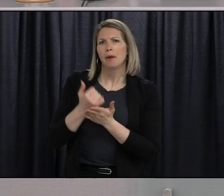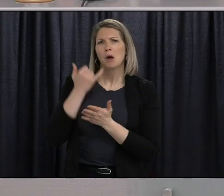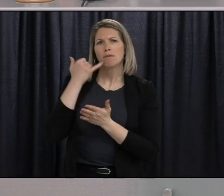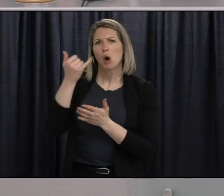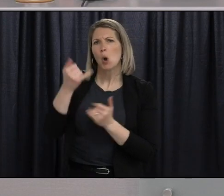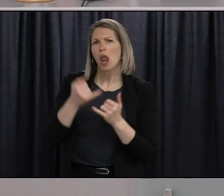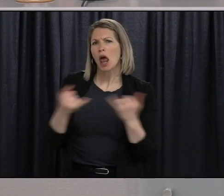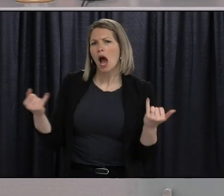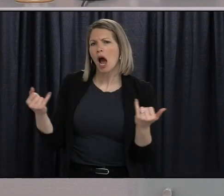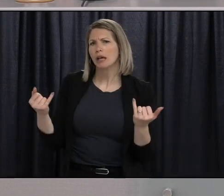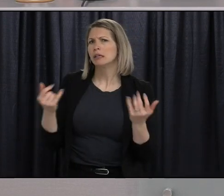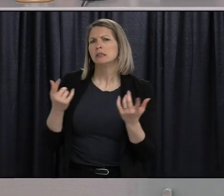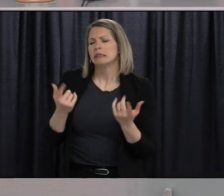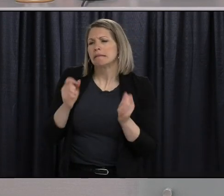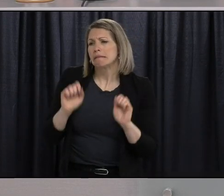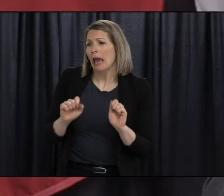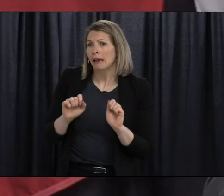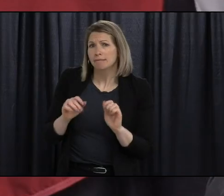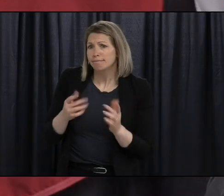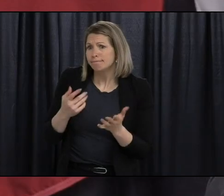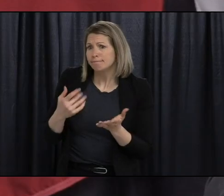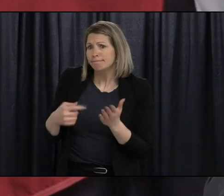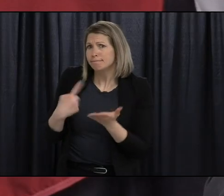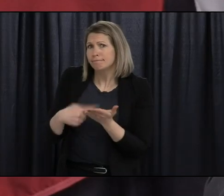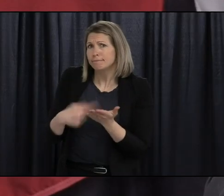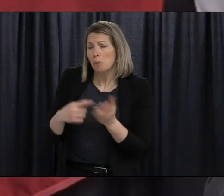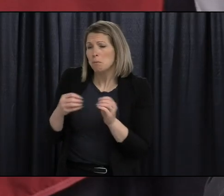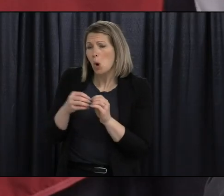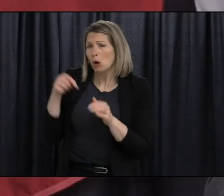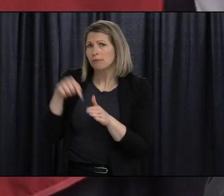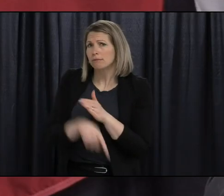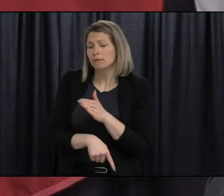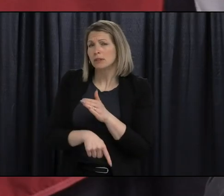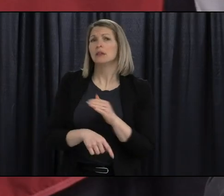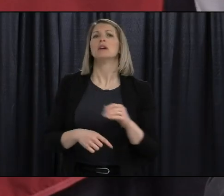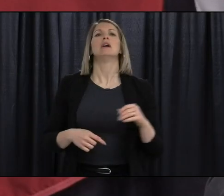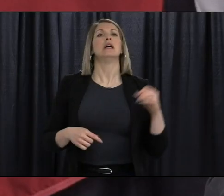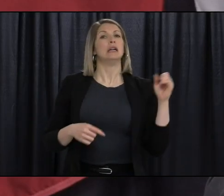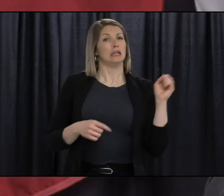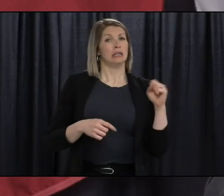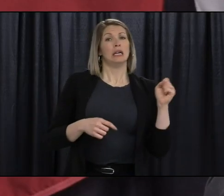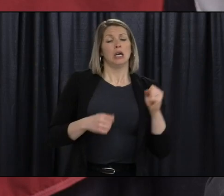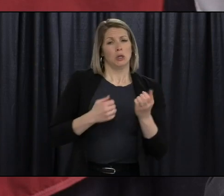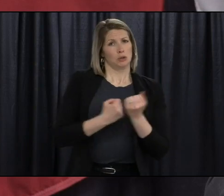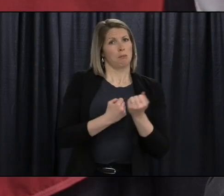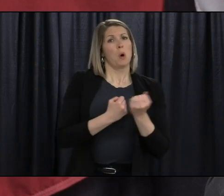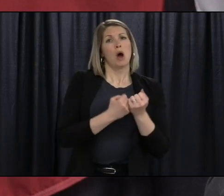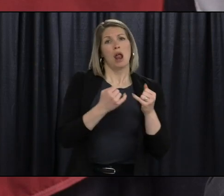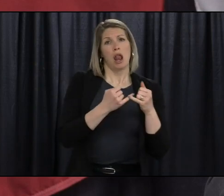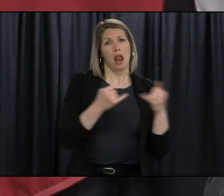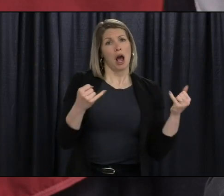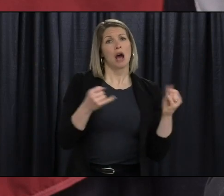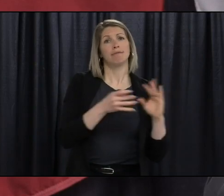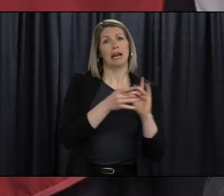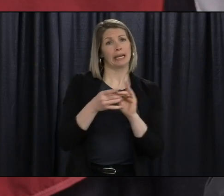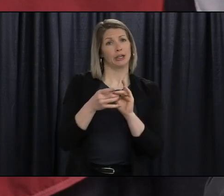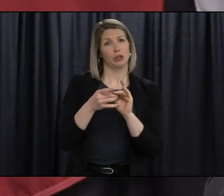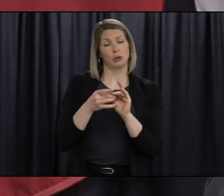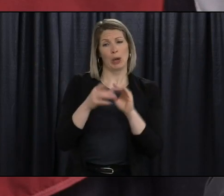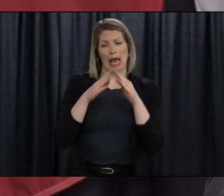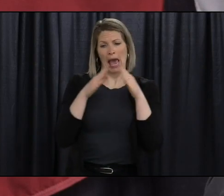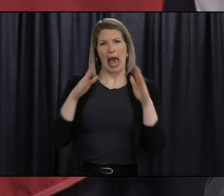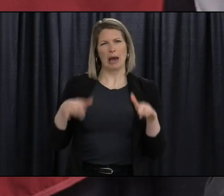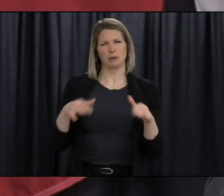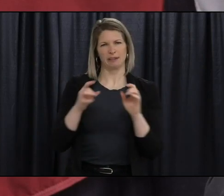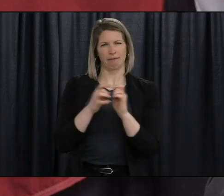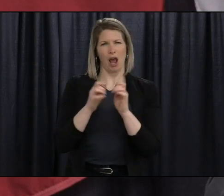this? Yeah, there's a number of things that we've been putting out there in terms of domestic violence and support lines that would be in place. But I know there's